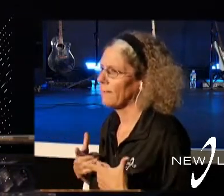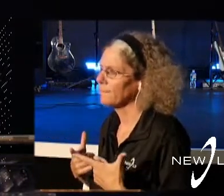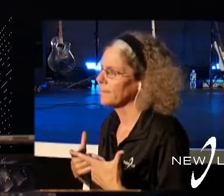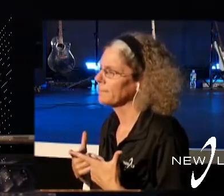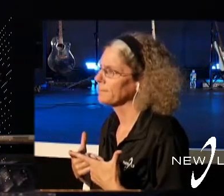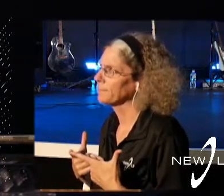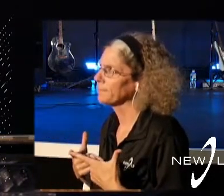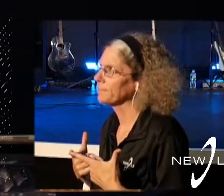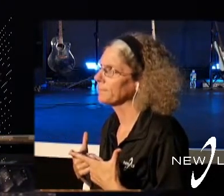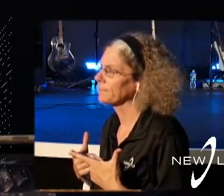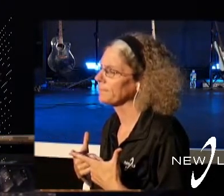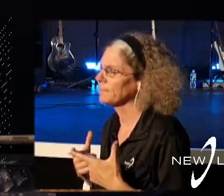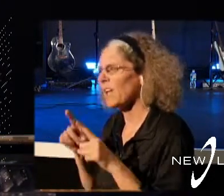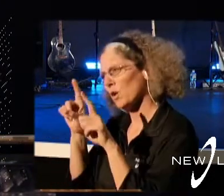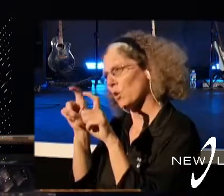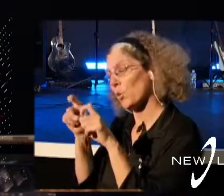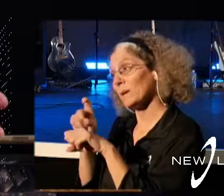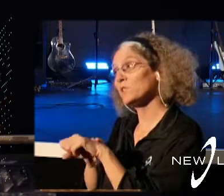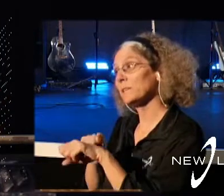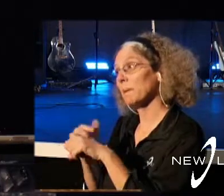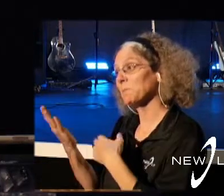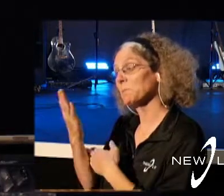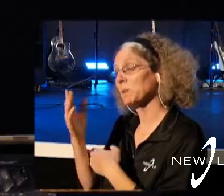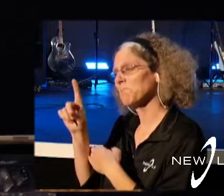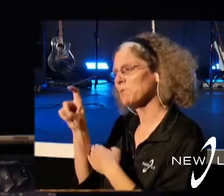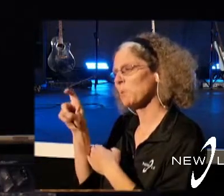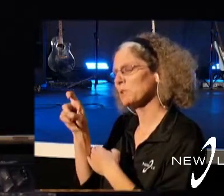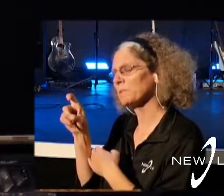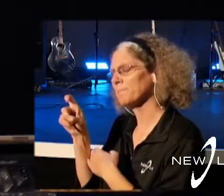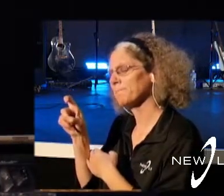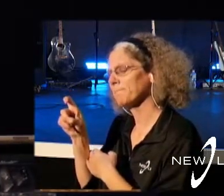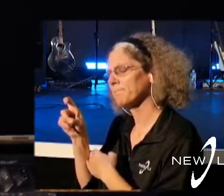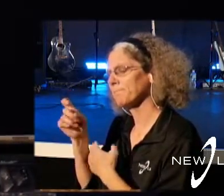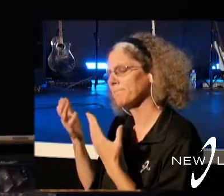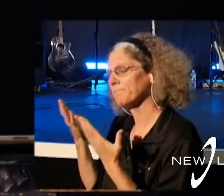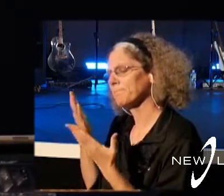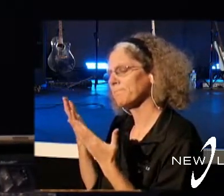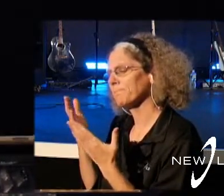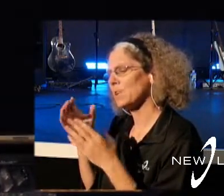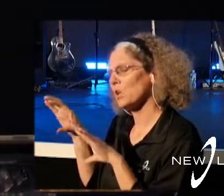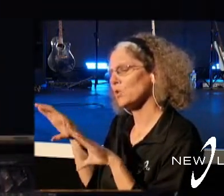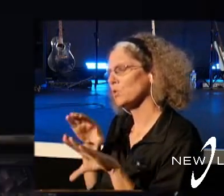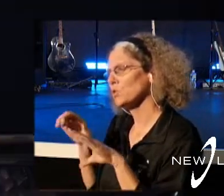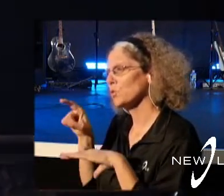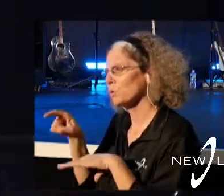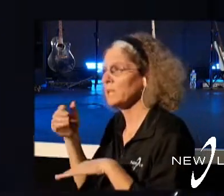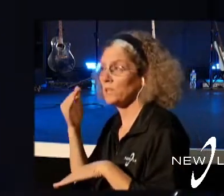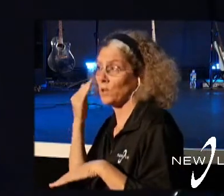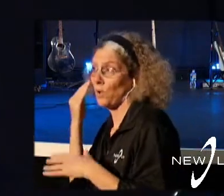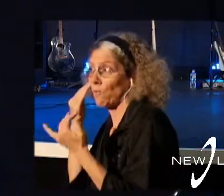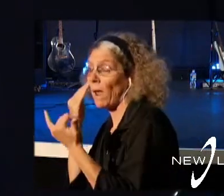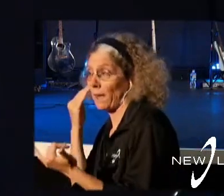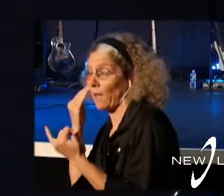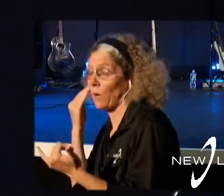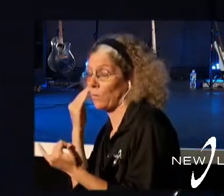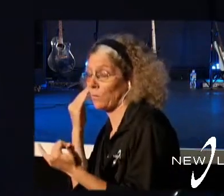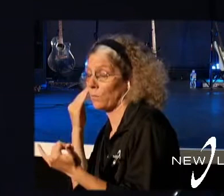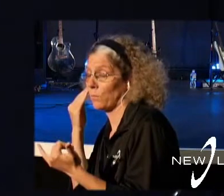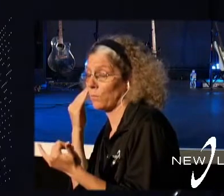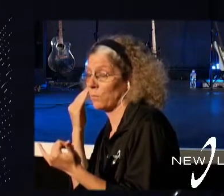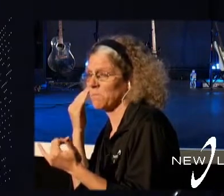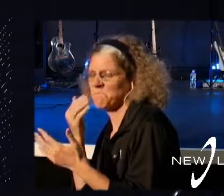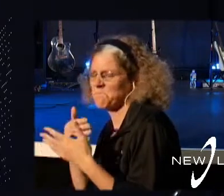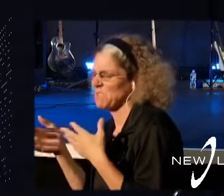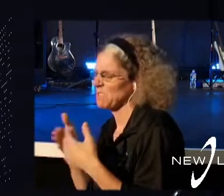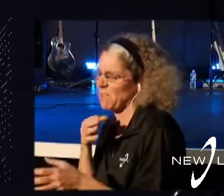So, can I ask you a question this morning as we get into the Word? Do you need to know right now, no matter